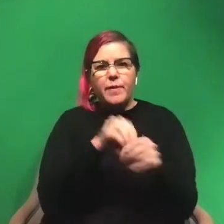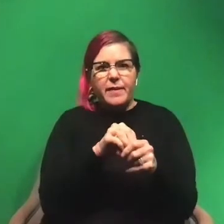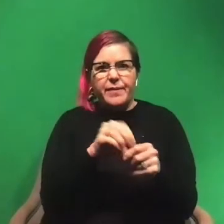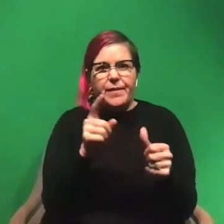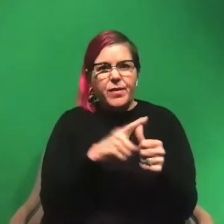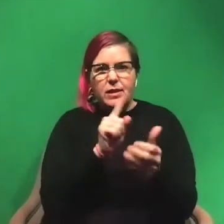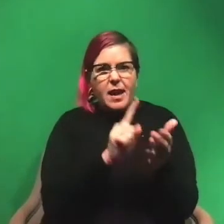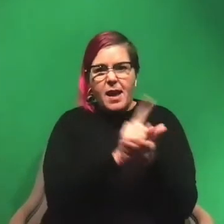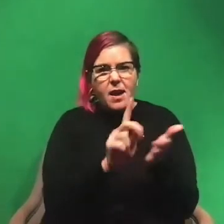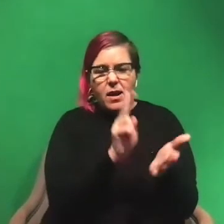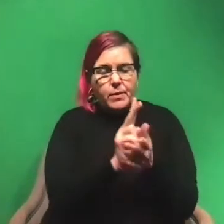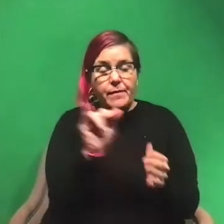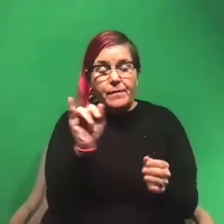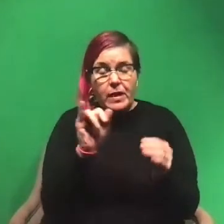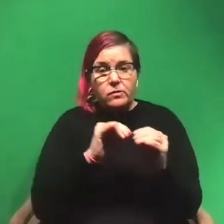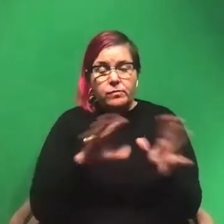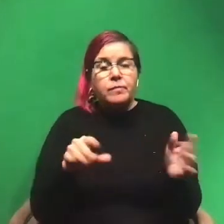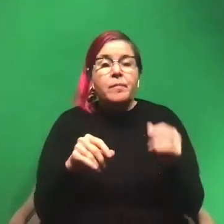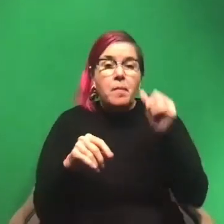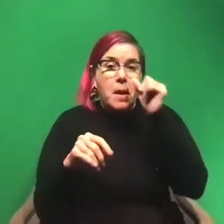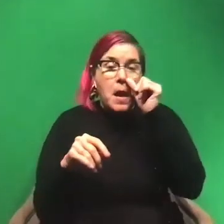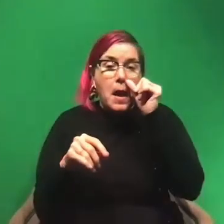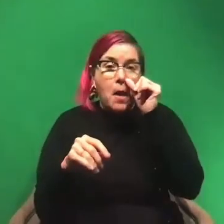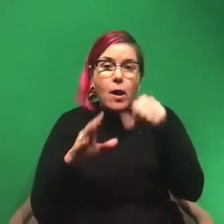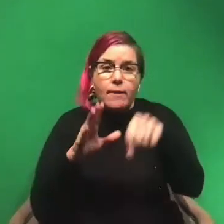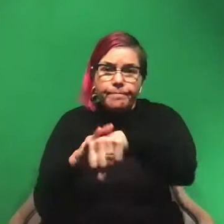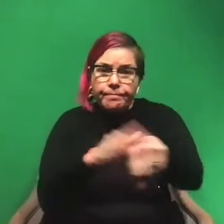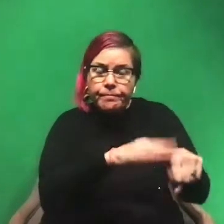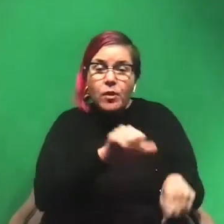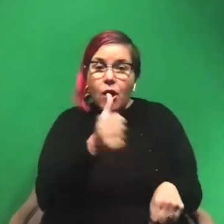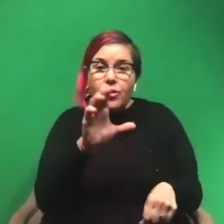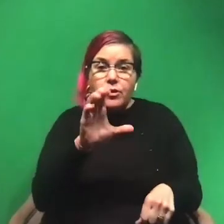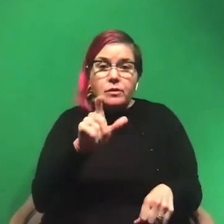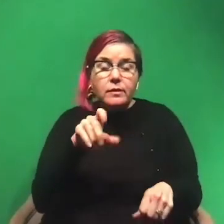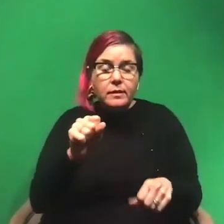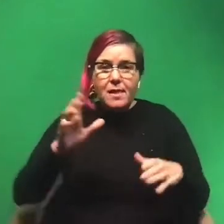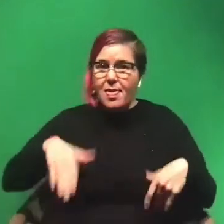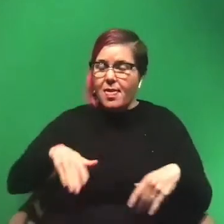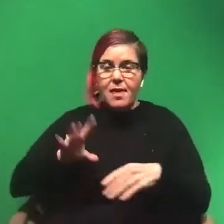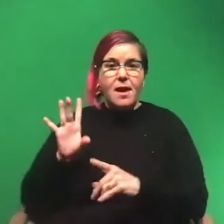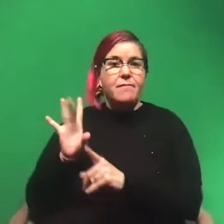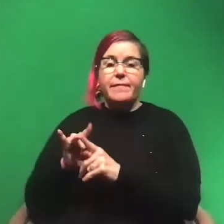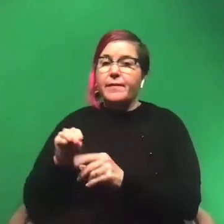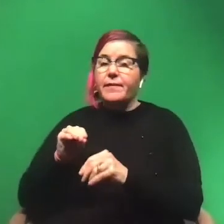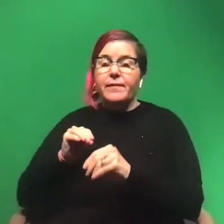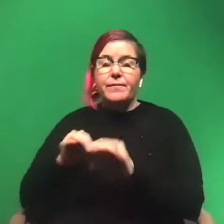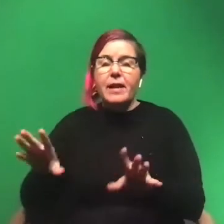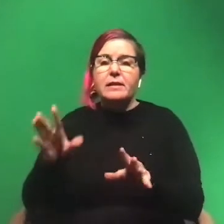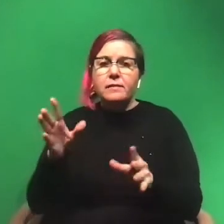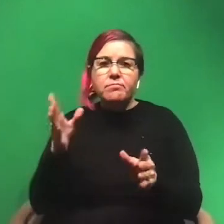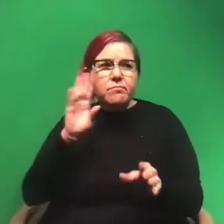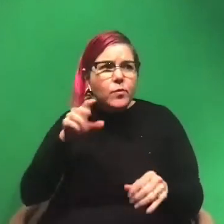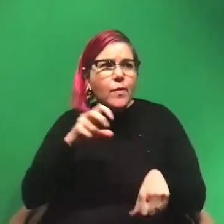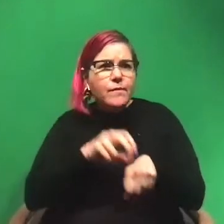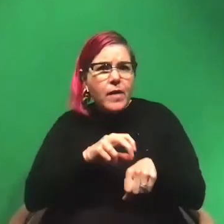an infection. And the whole purpose is to alert all the other cells that have yet to be infected to let them know that there's a virus going on and that they have